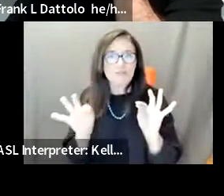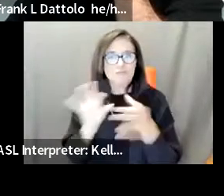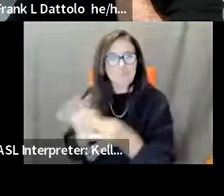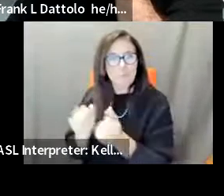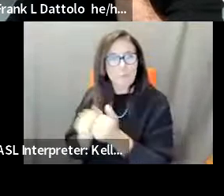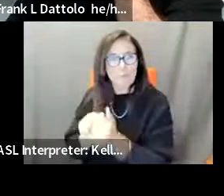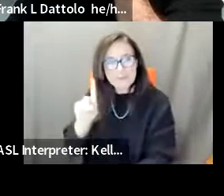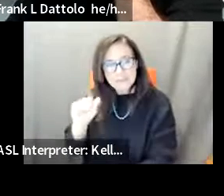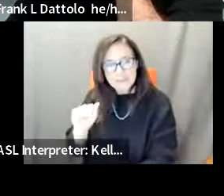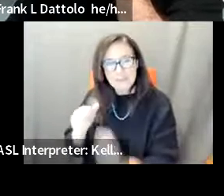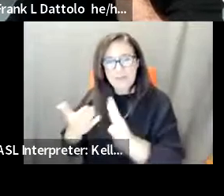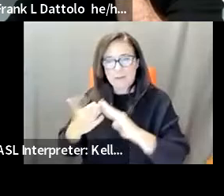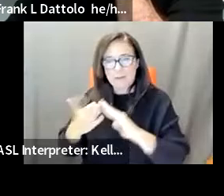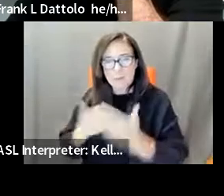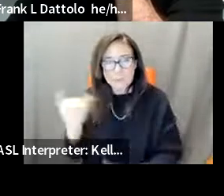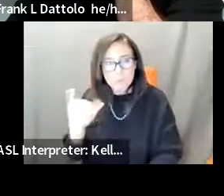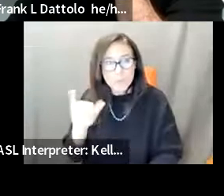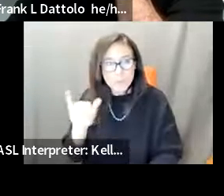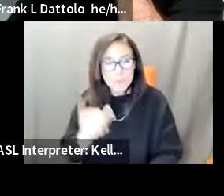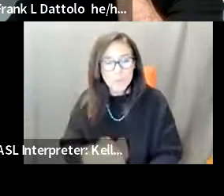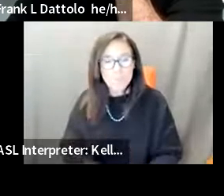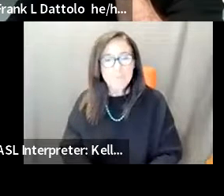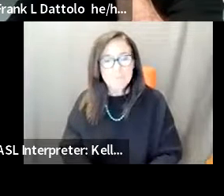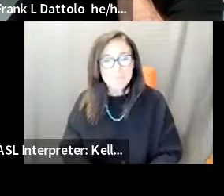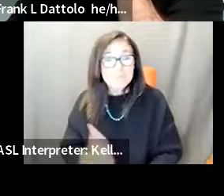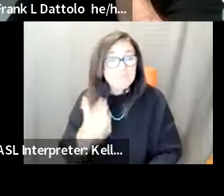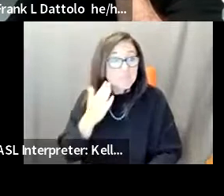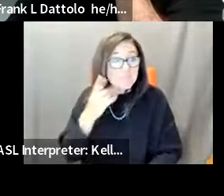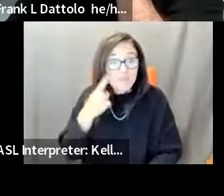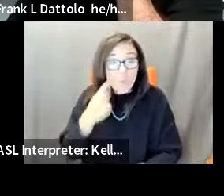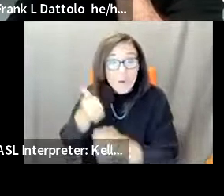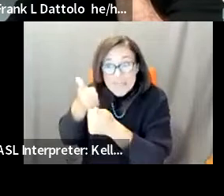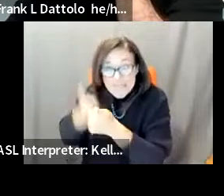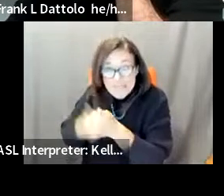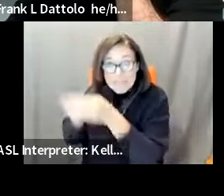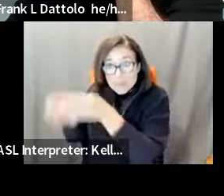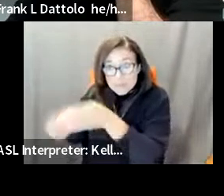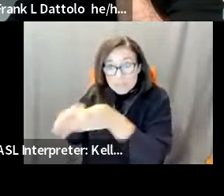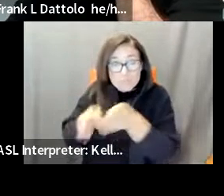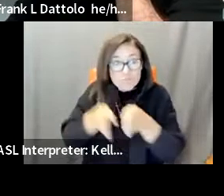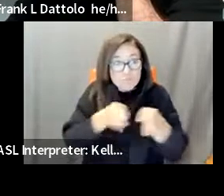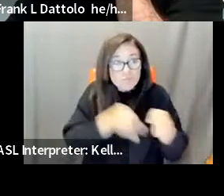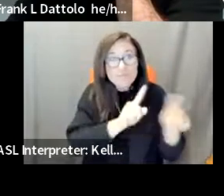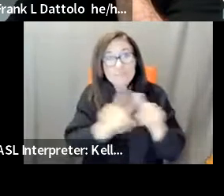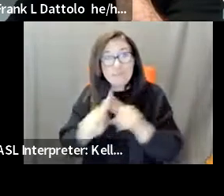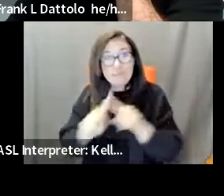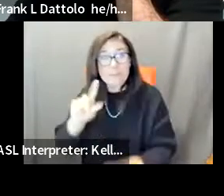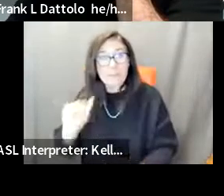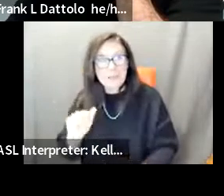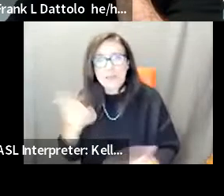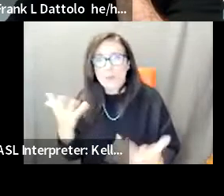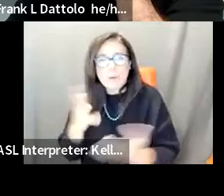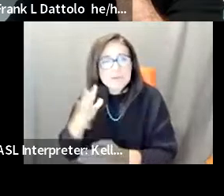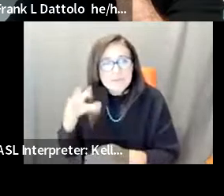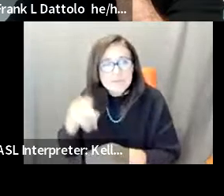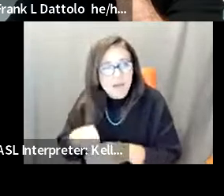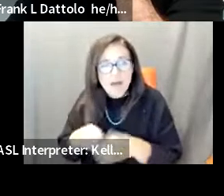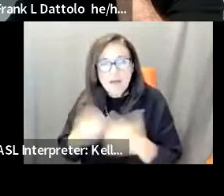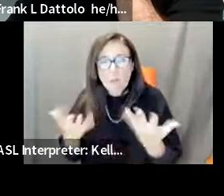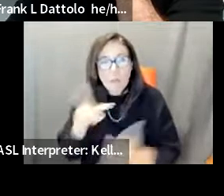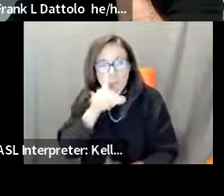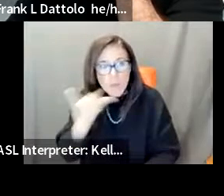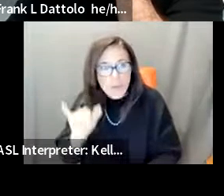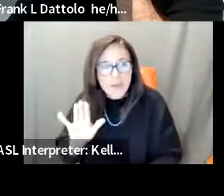disability community, what each disability represents and what it's comprised of,